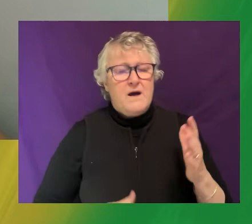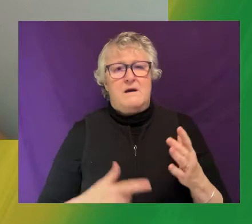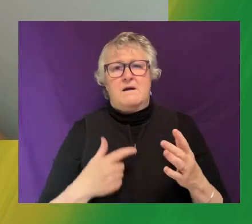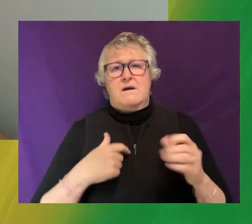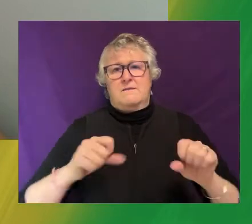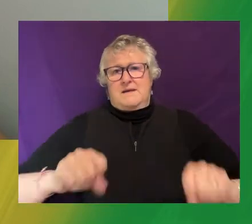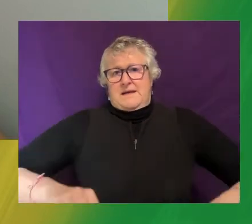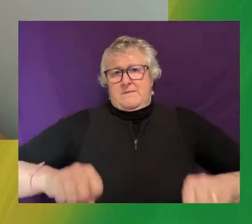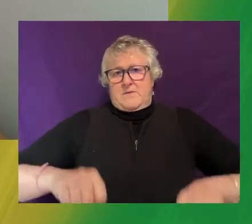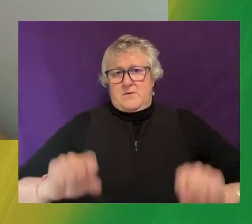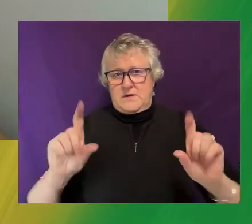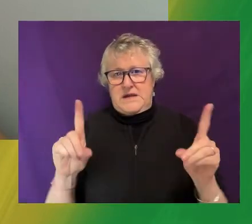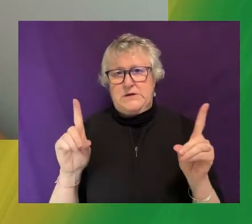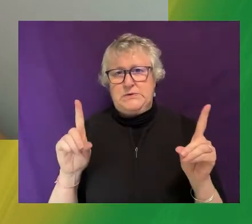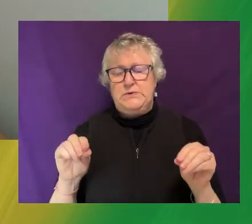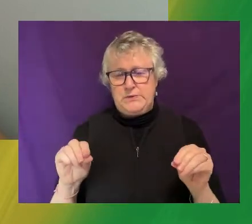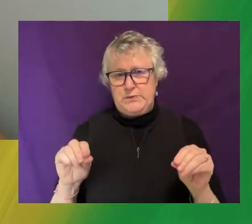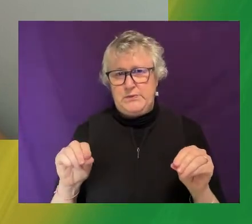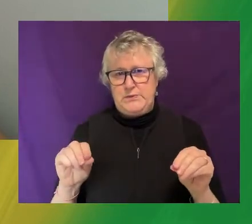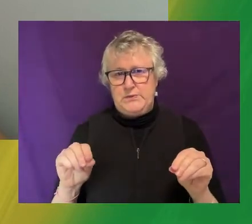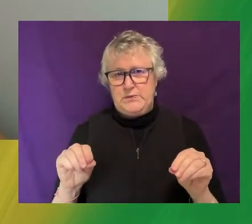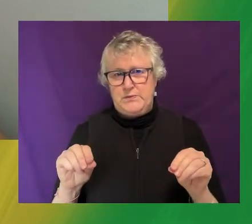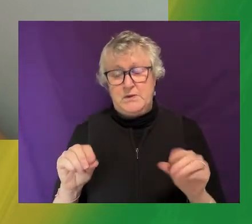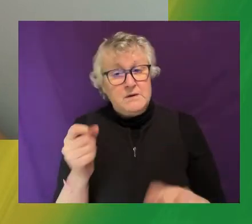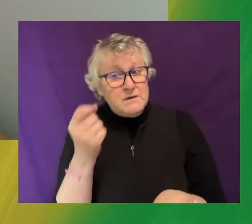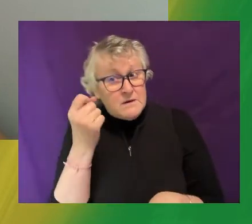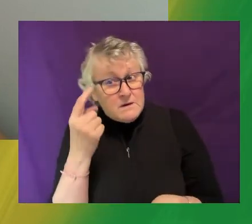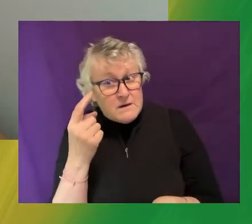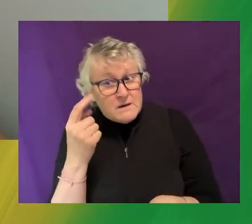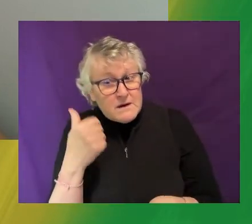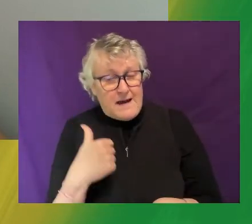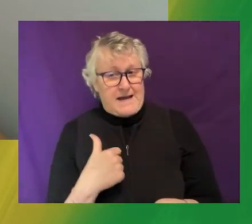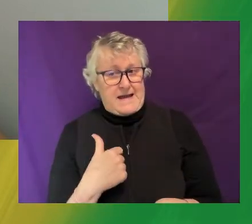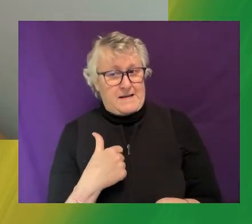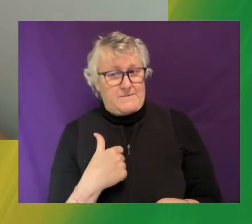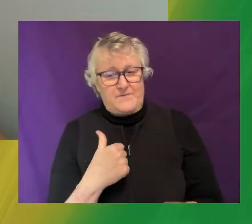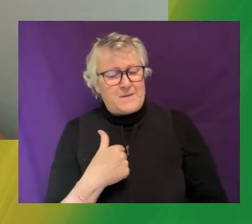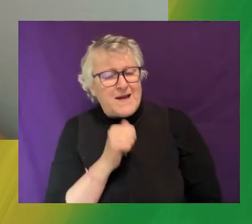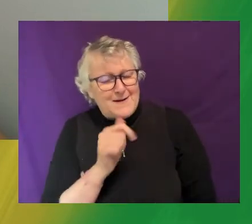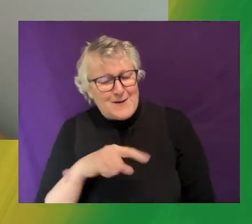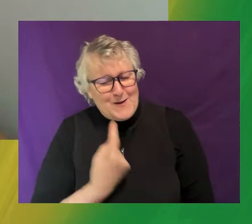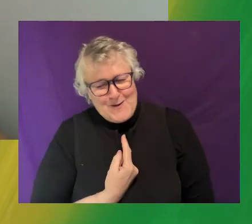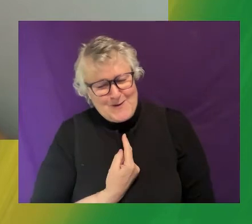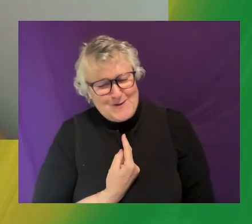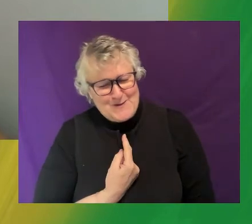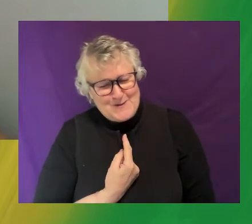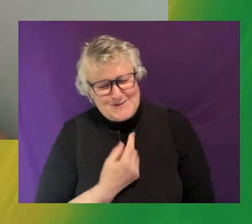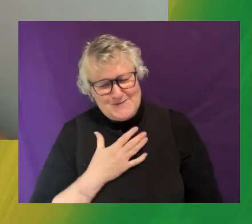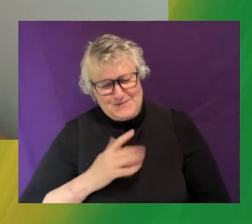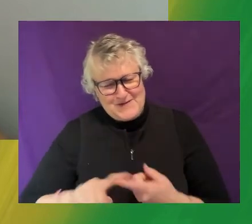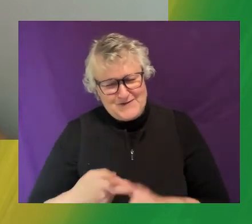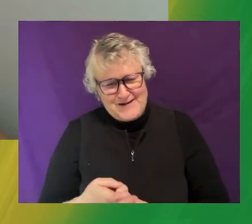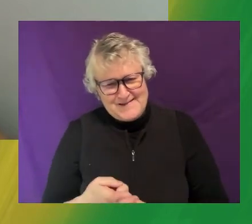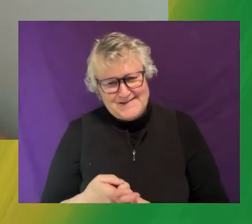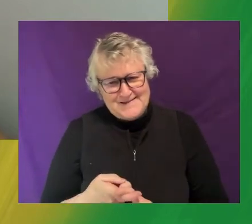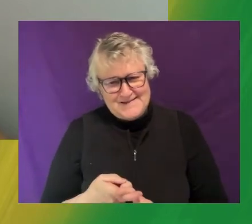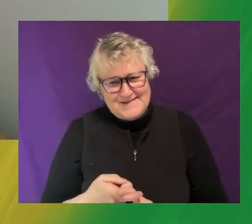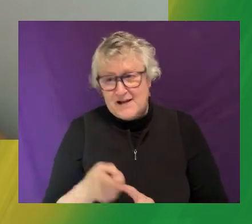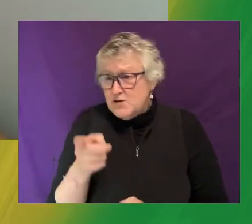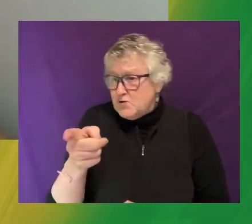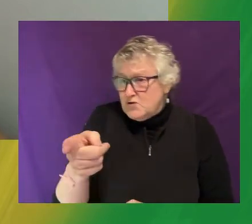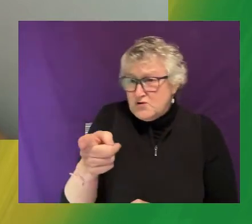doubt to a confident state. See, I am not alone, my friend, and neither are